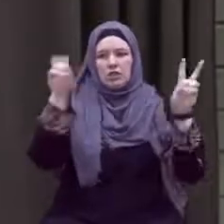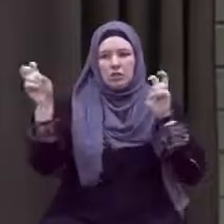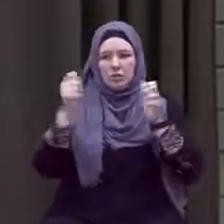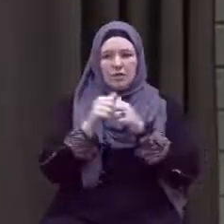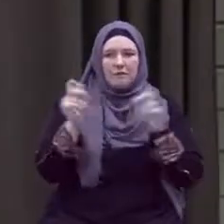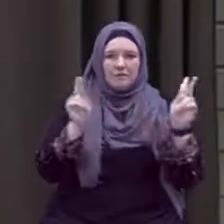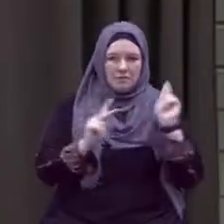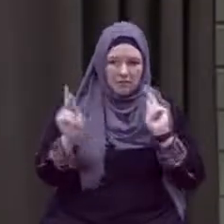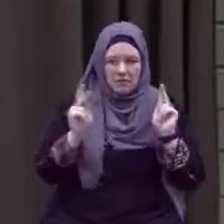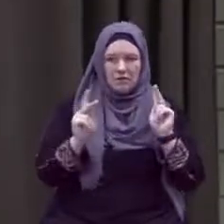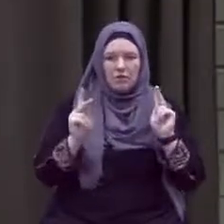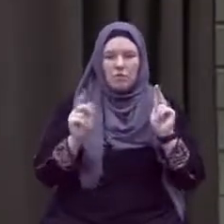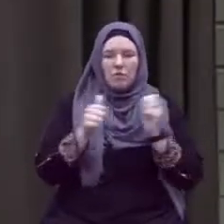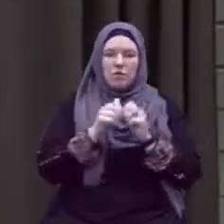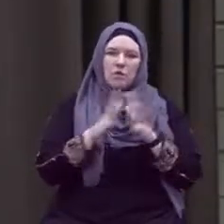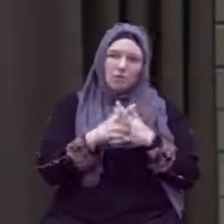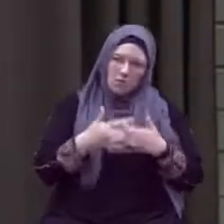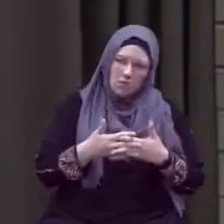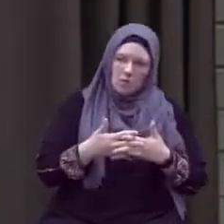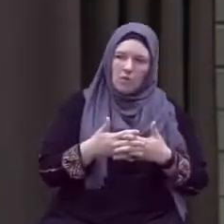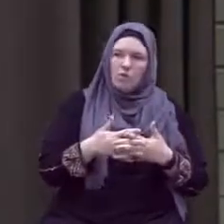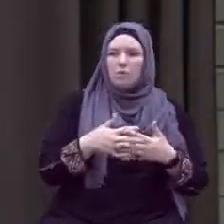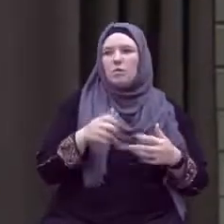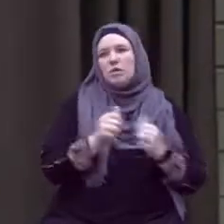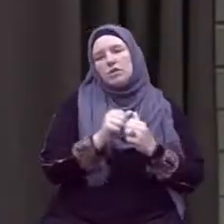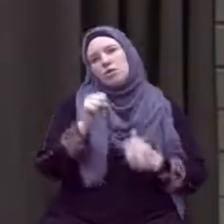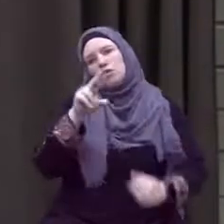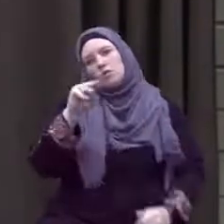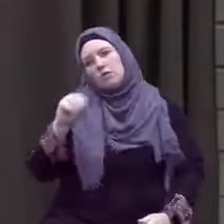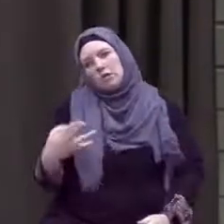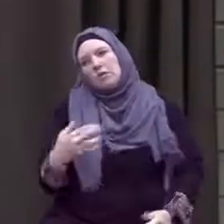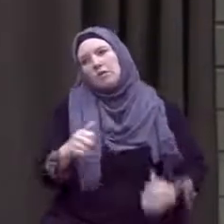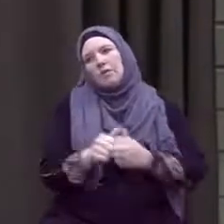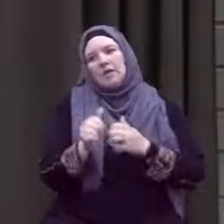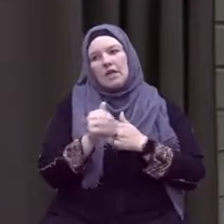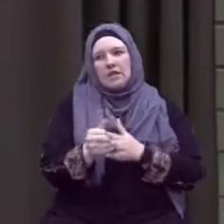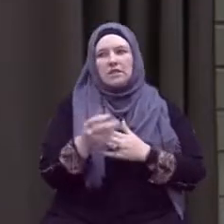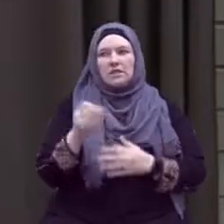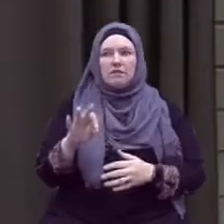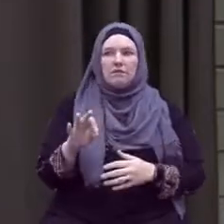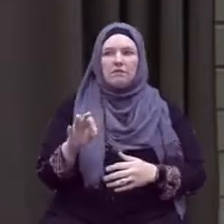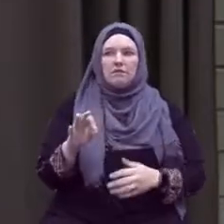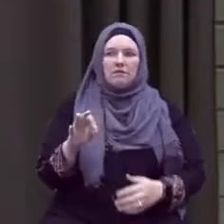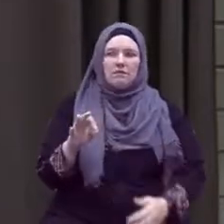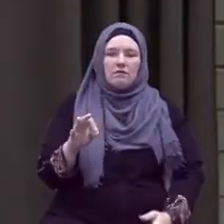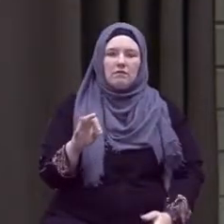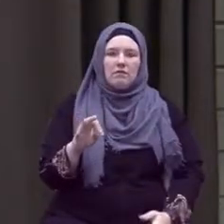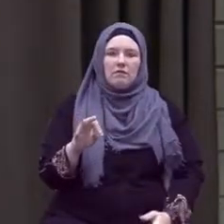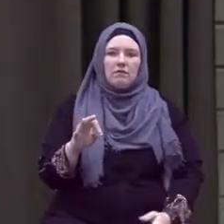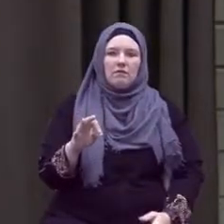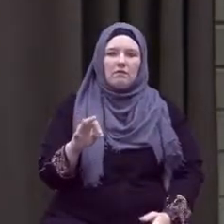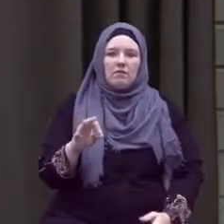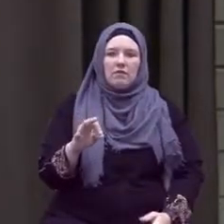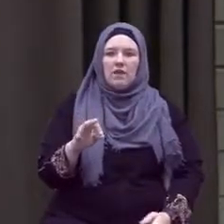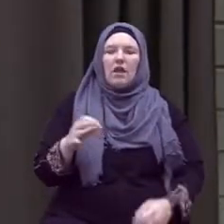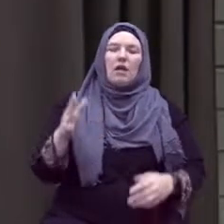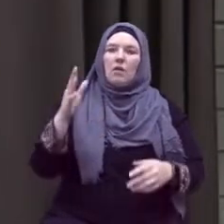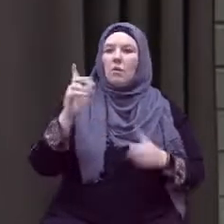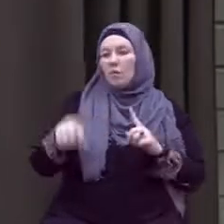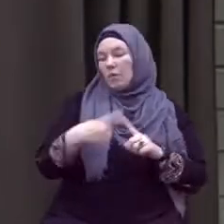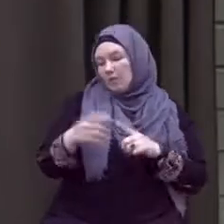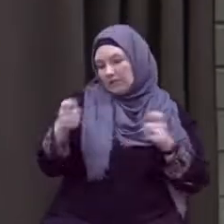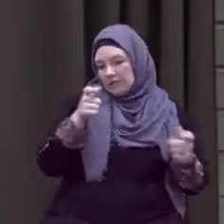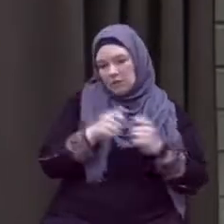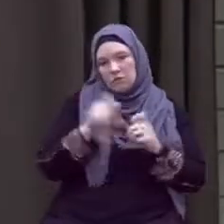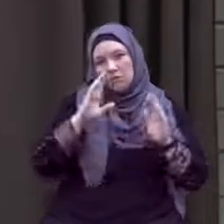with people, with the Quran, with the Sunnah, with the guidance of Allah subhanahu wa ta'ala, the way we deal with prayer,